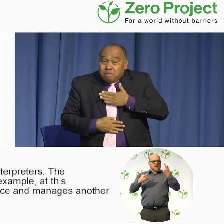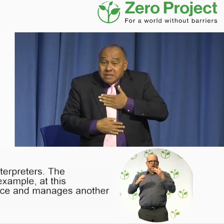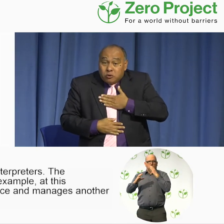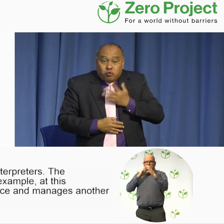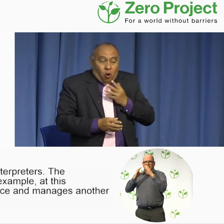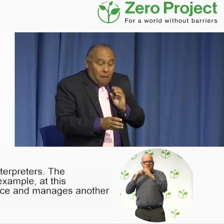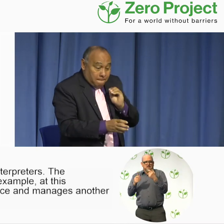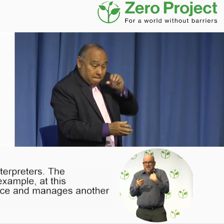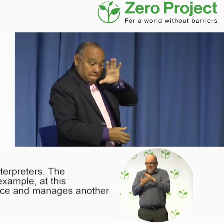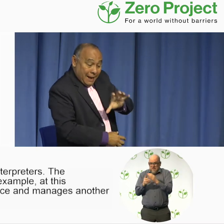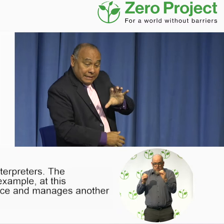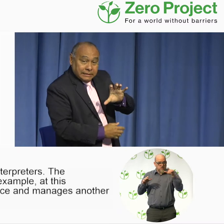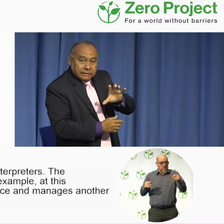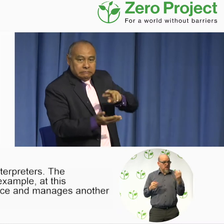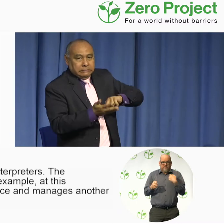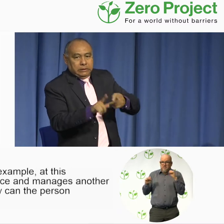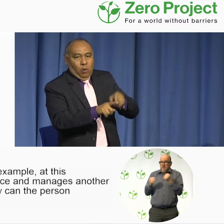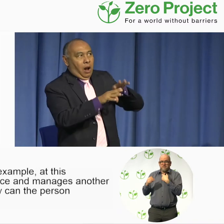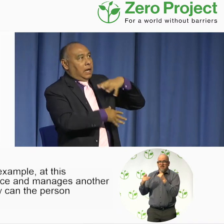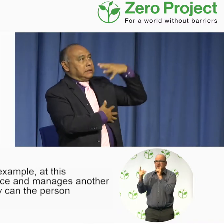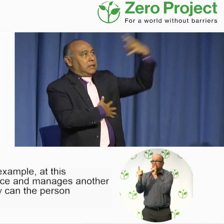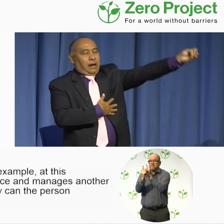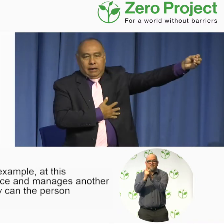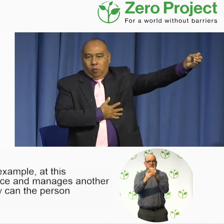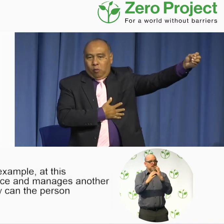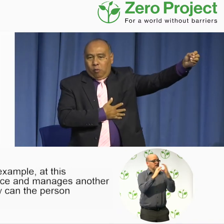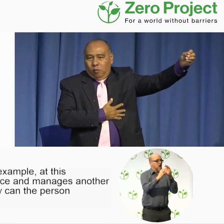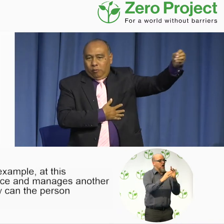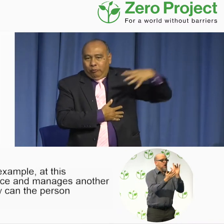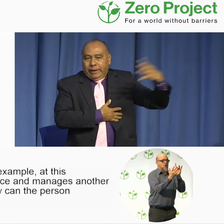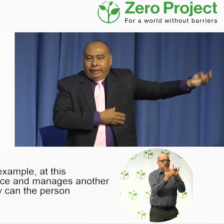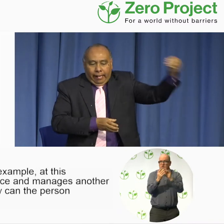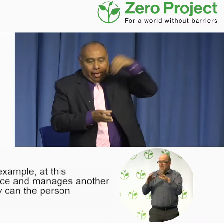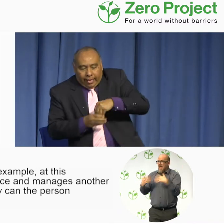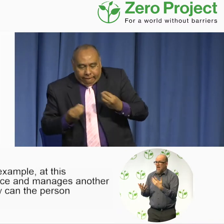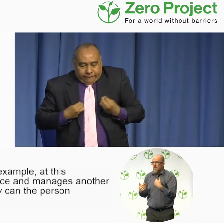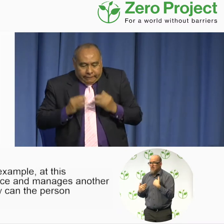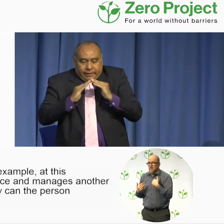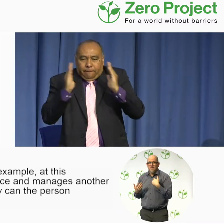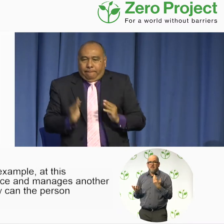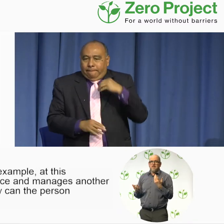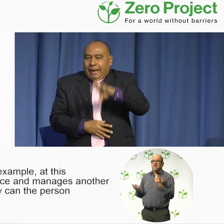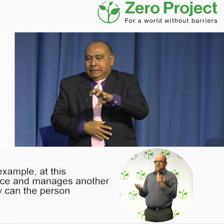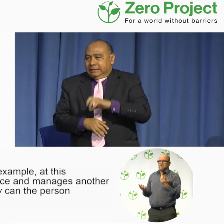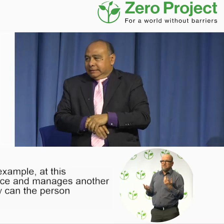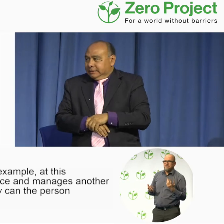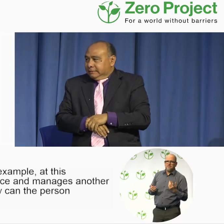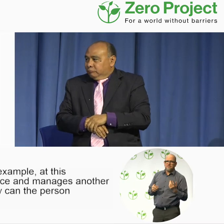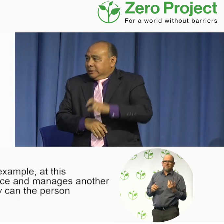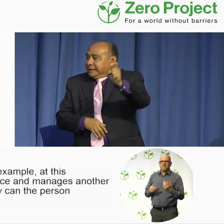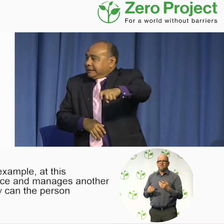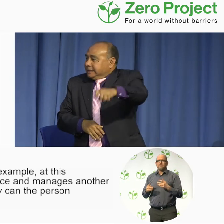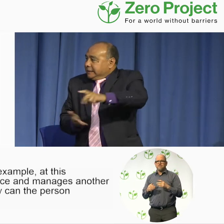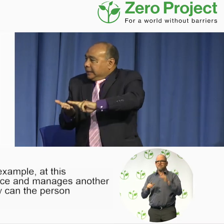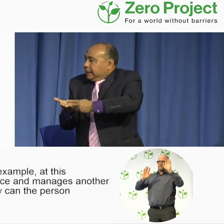interpreters, how can the person communicate with the others? We are foreign people in our country, in